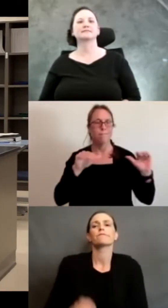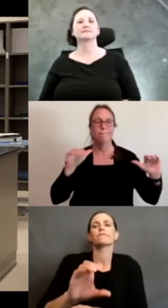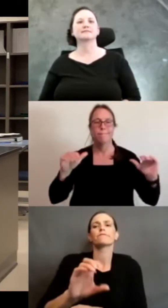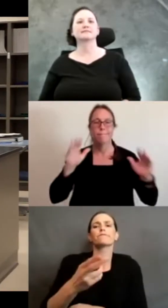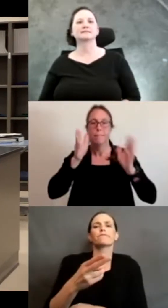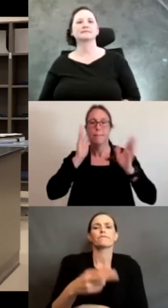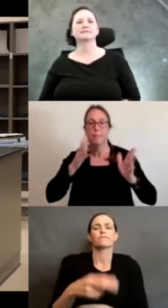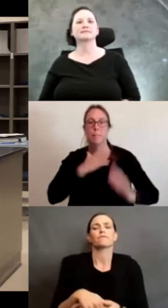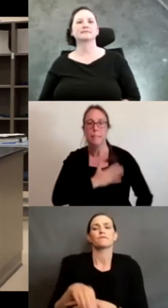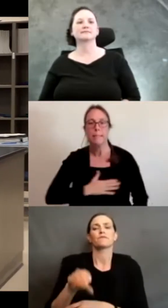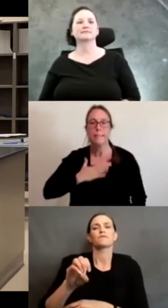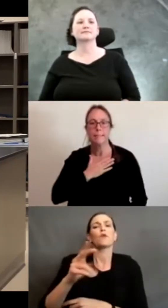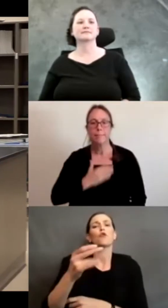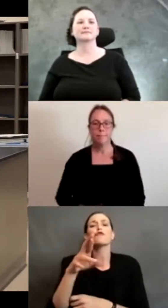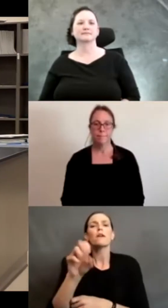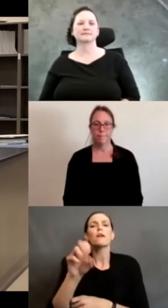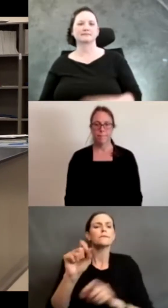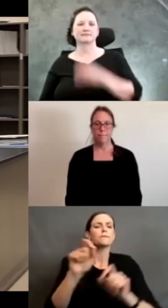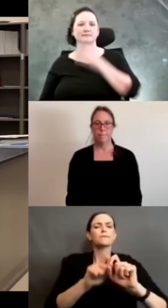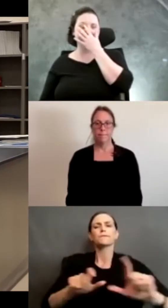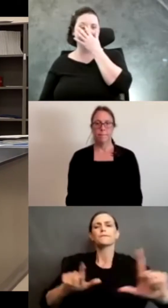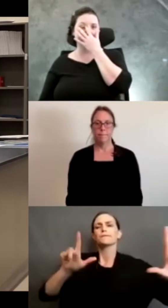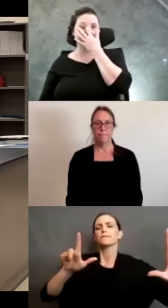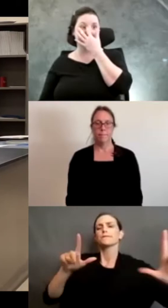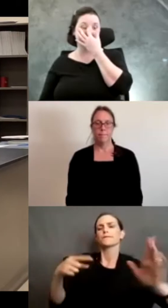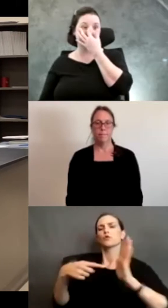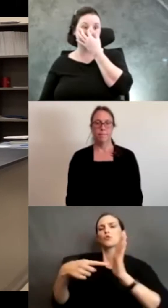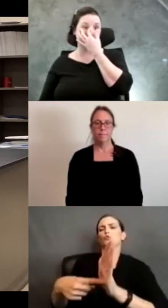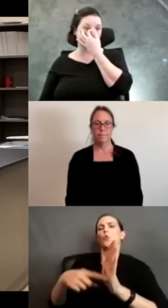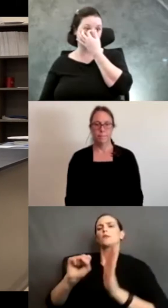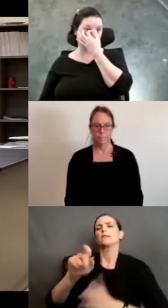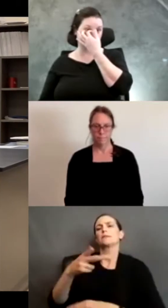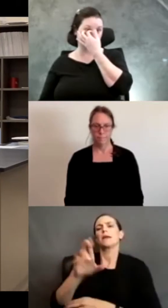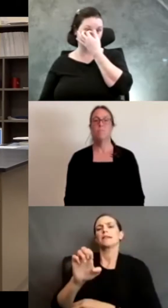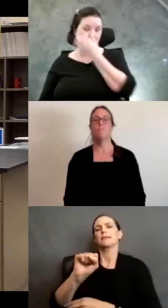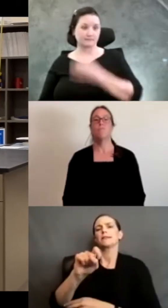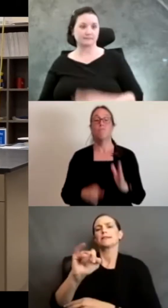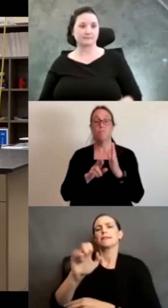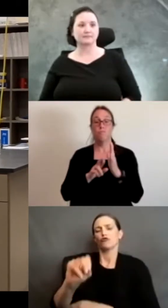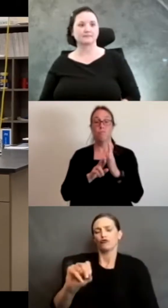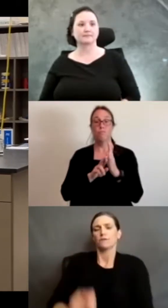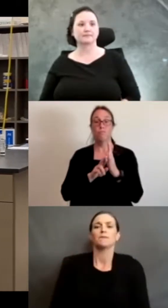large monitor showing the space station. The astronauts are about to make their way to the